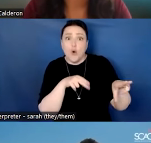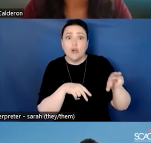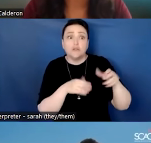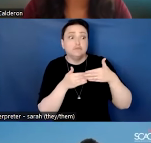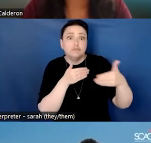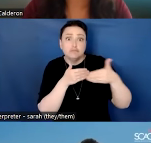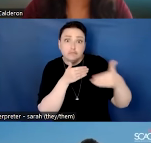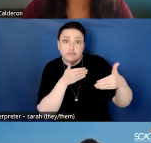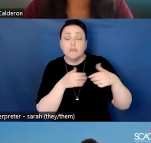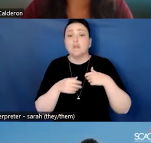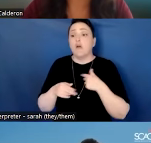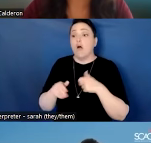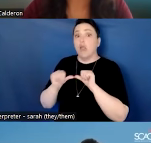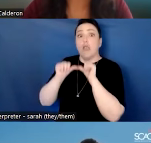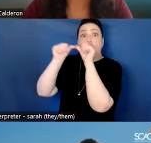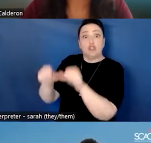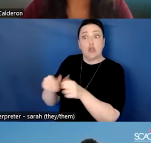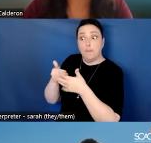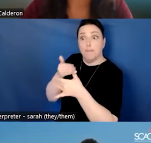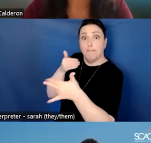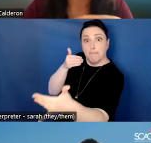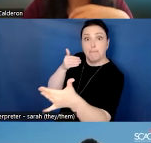projects and other policies included in the plan.